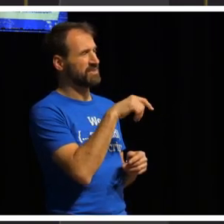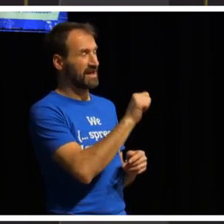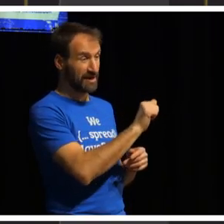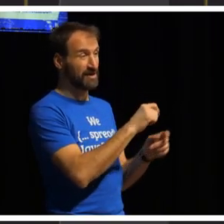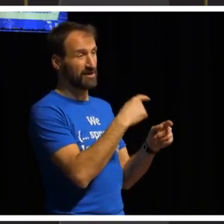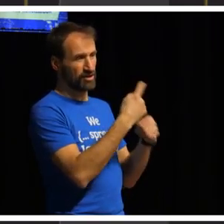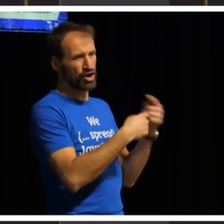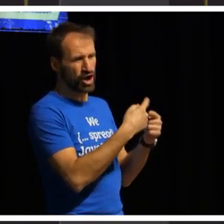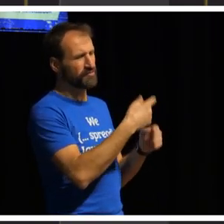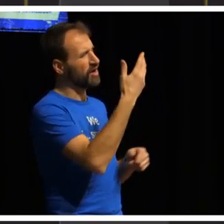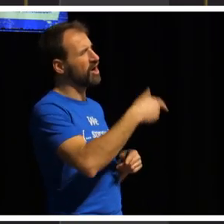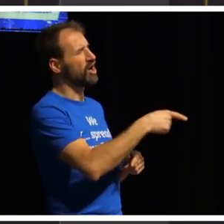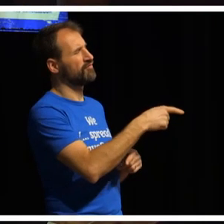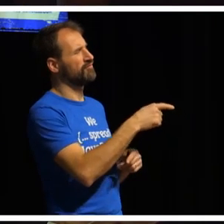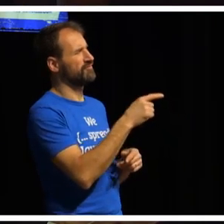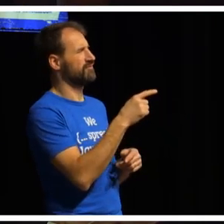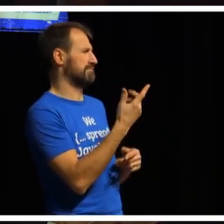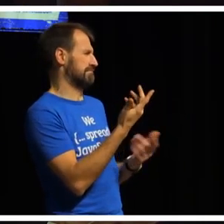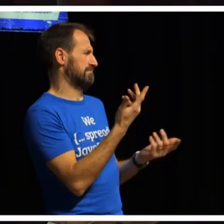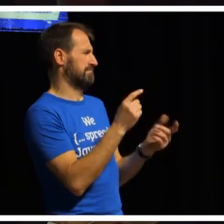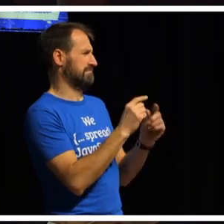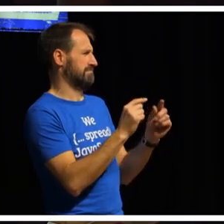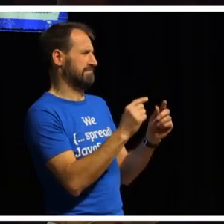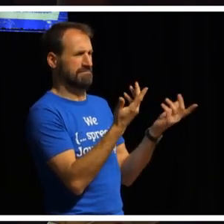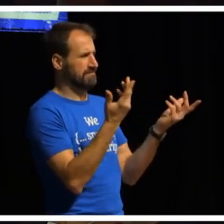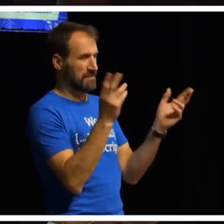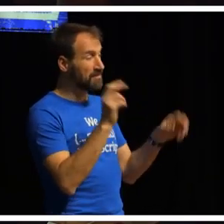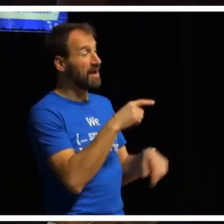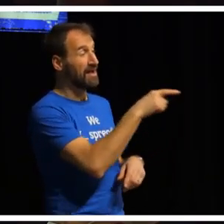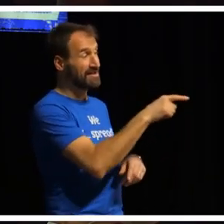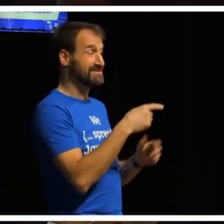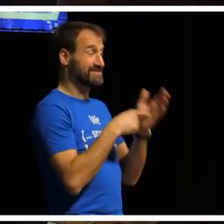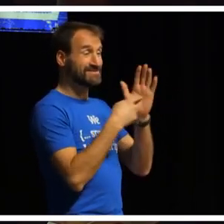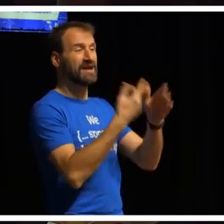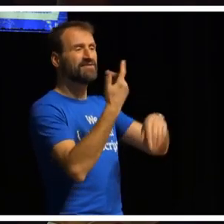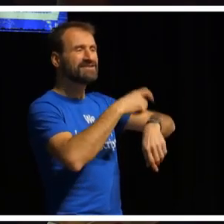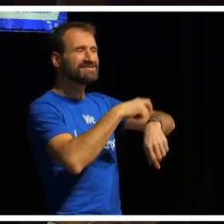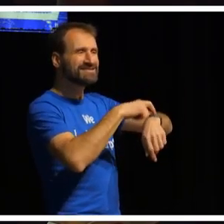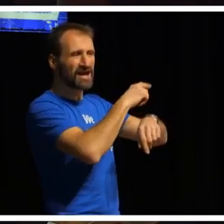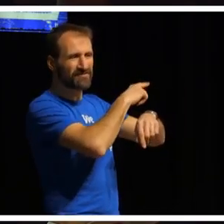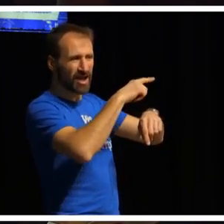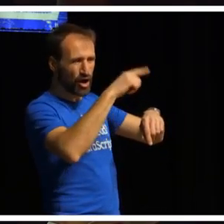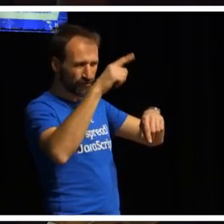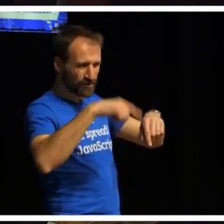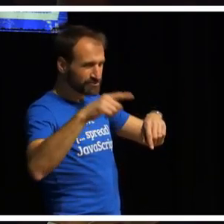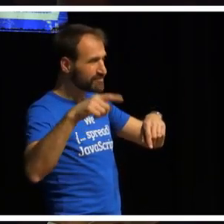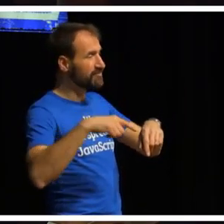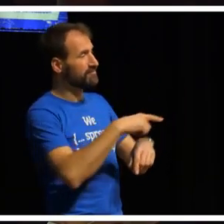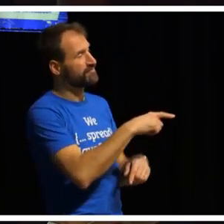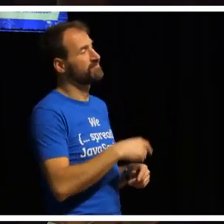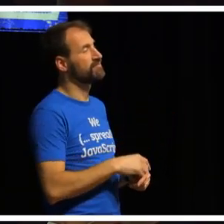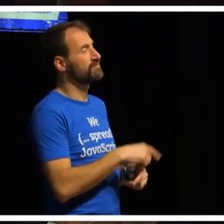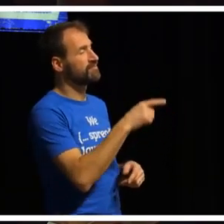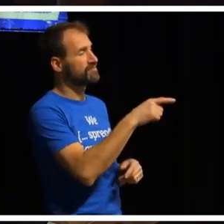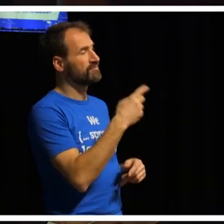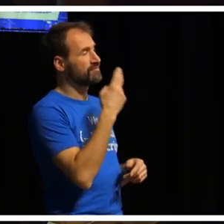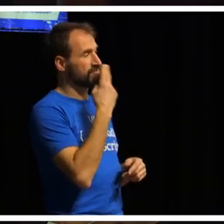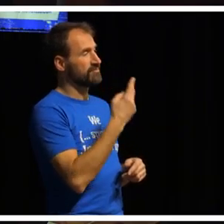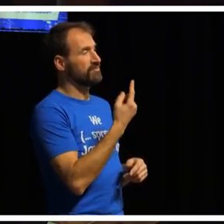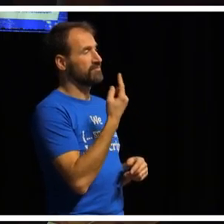But this is a logarithmic scale showing power usage over time. It's running a really simple bit of code that's turning one LED